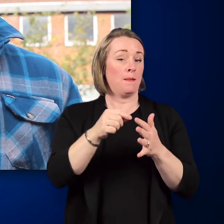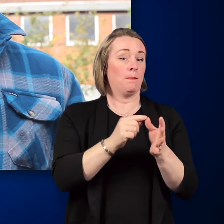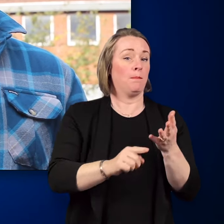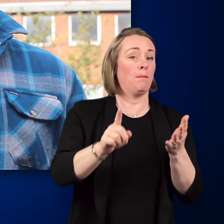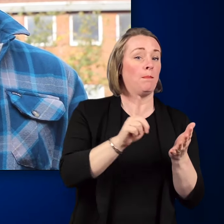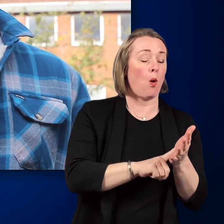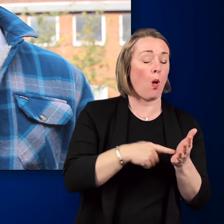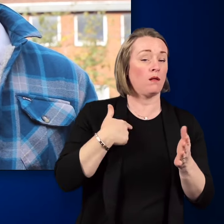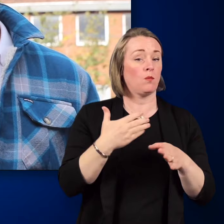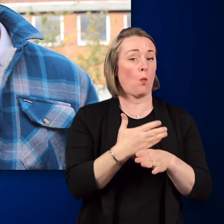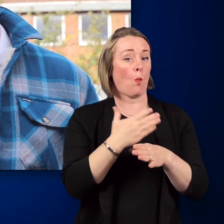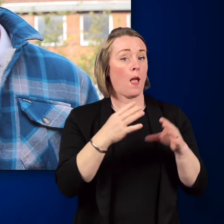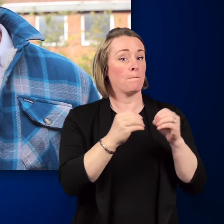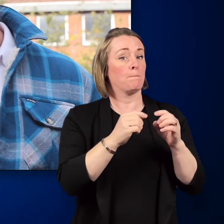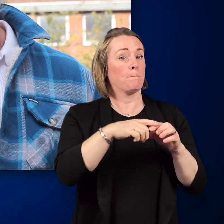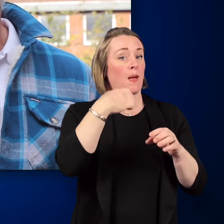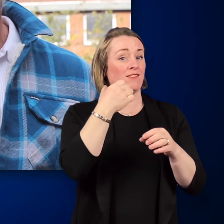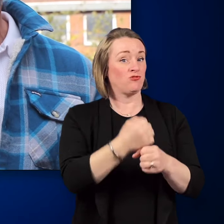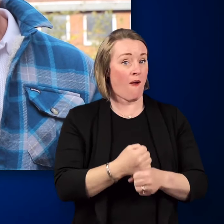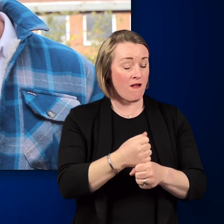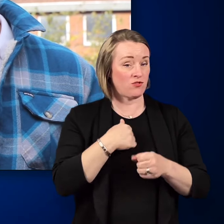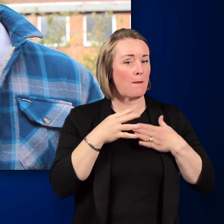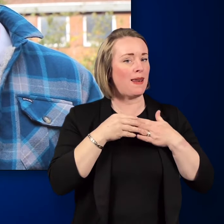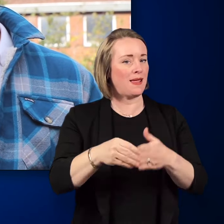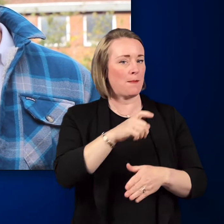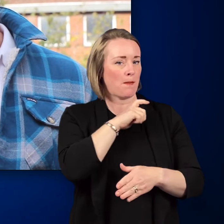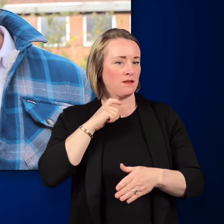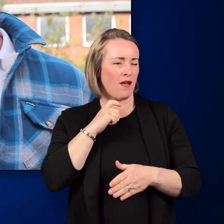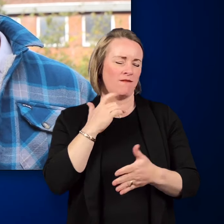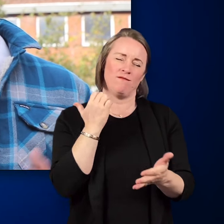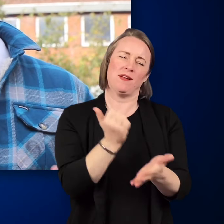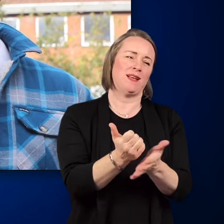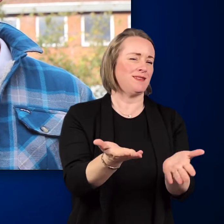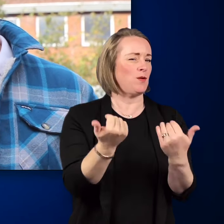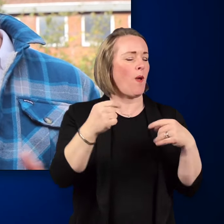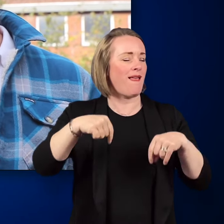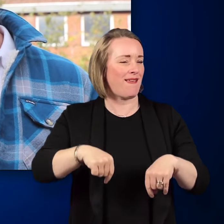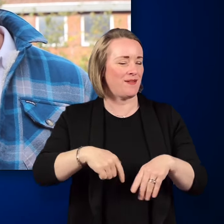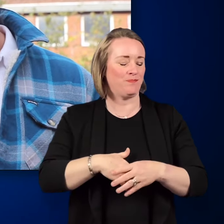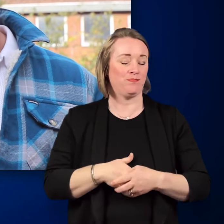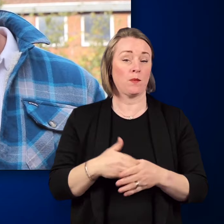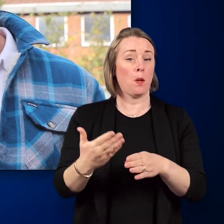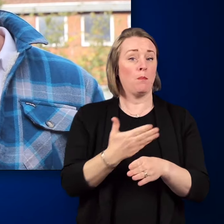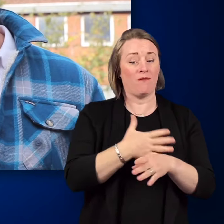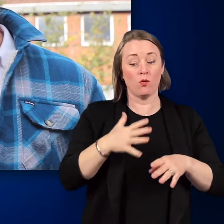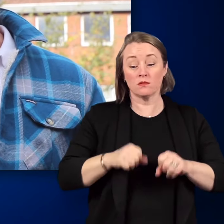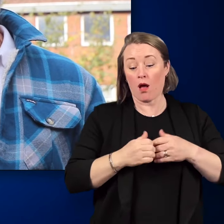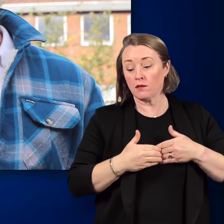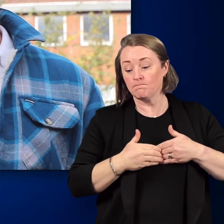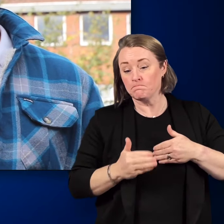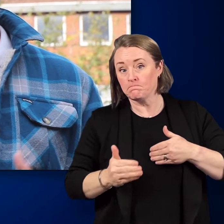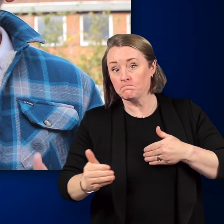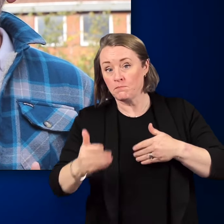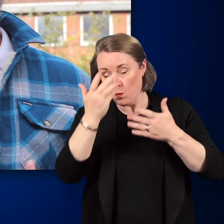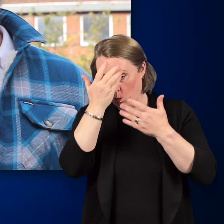BEC, and it really is so good you can join us today. Before we get stuck into worship